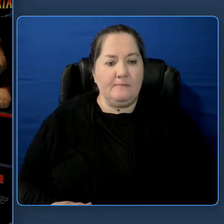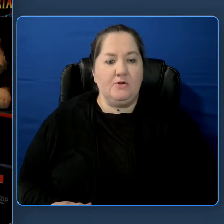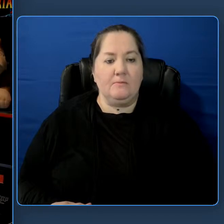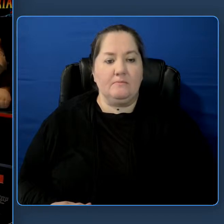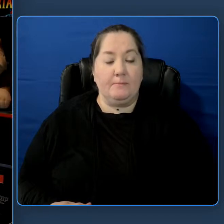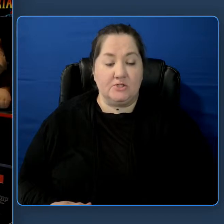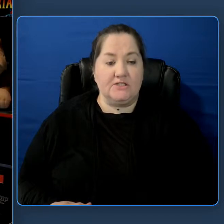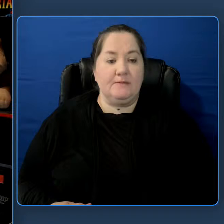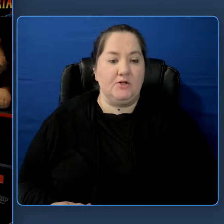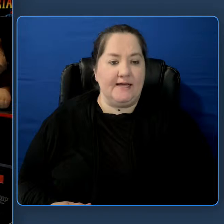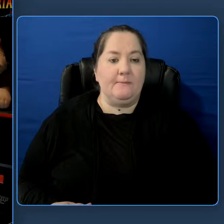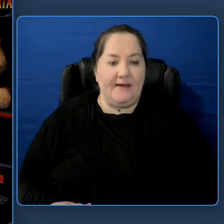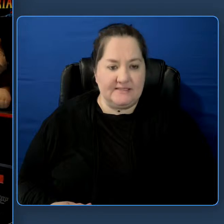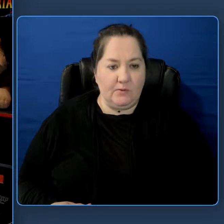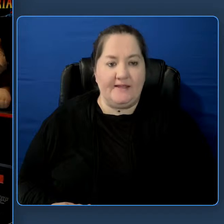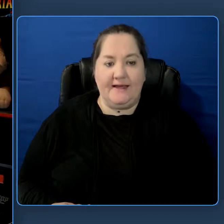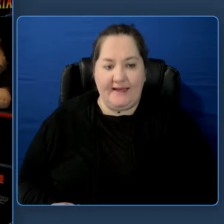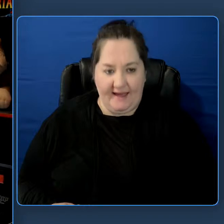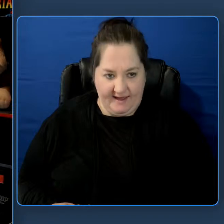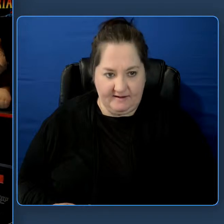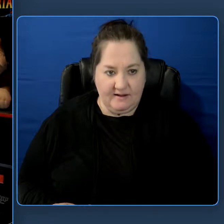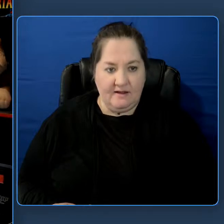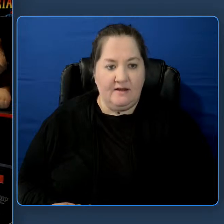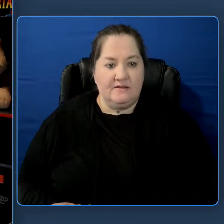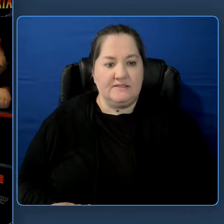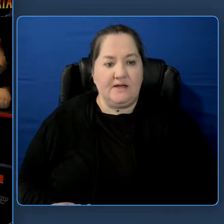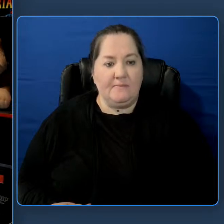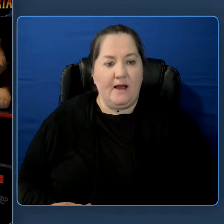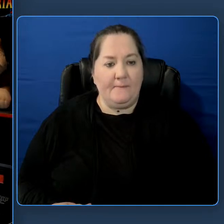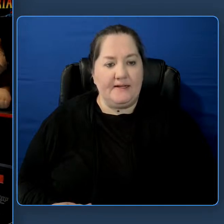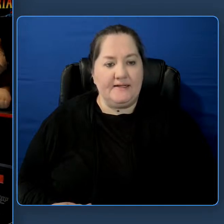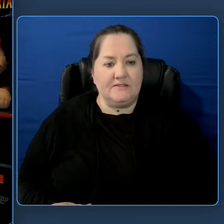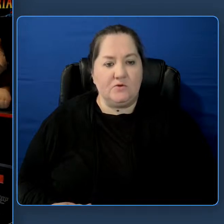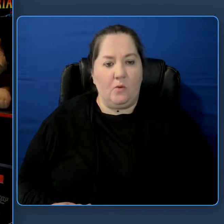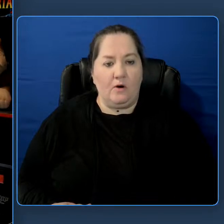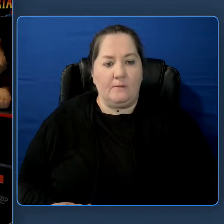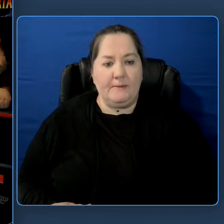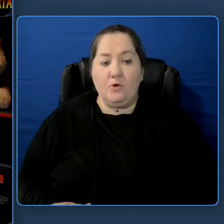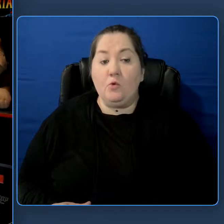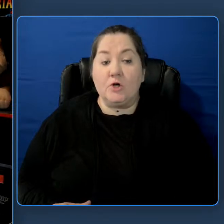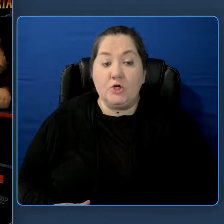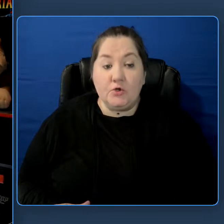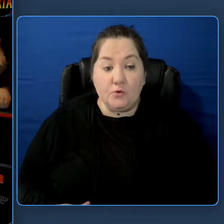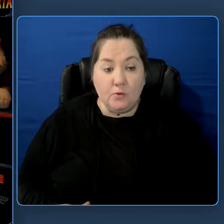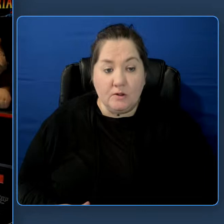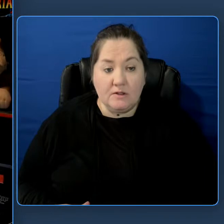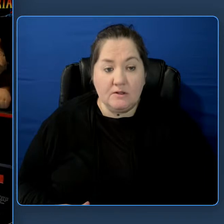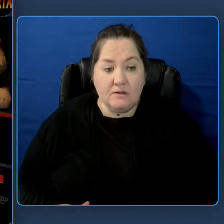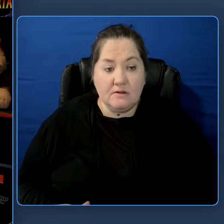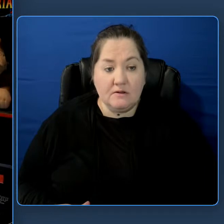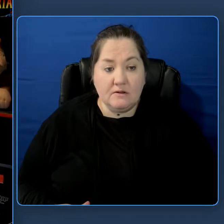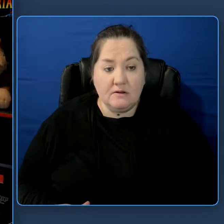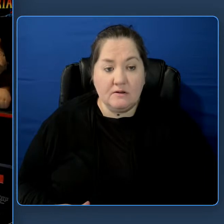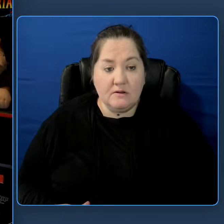Help the person communicate the best way they can. Some companies or people who are